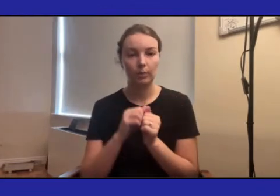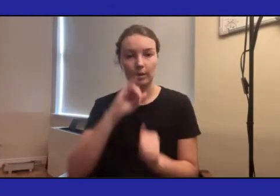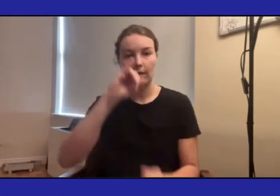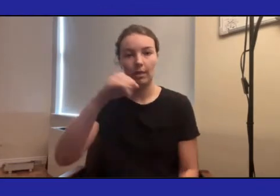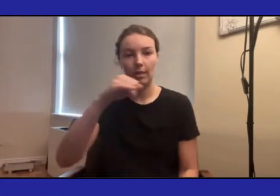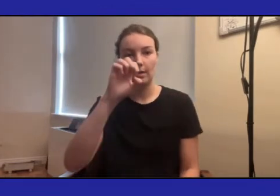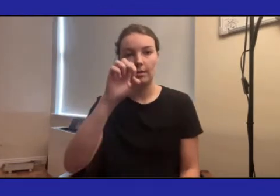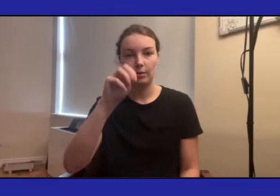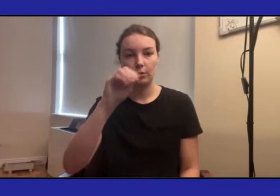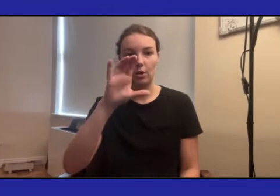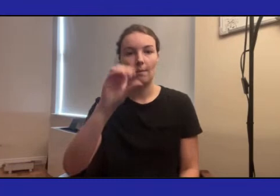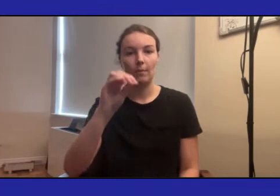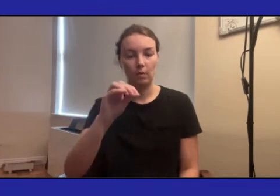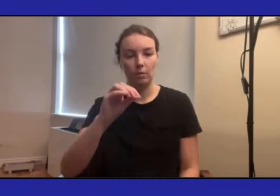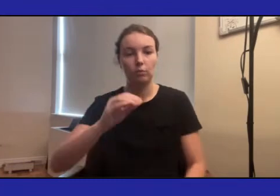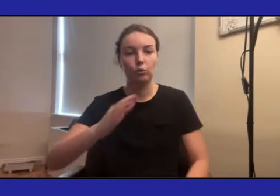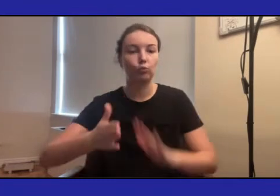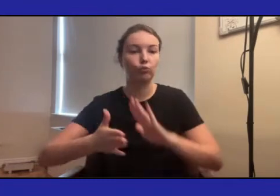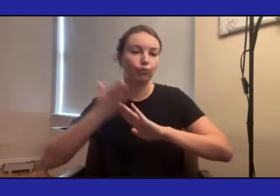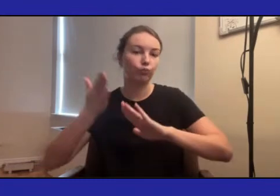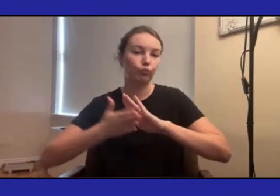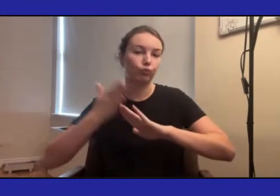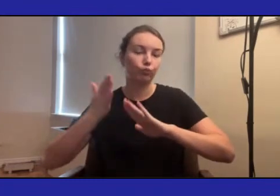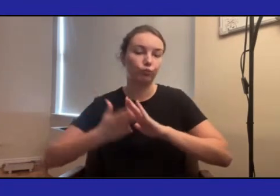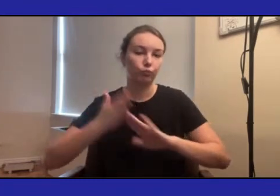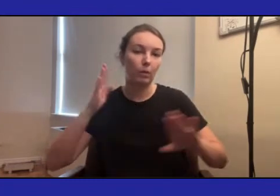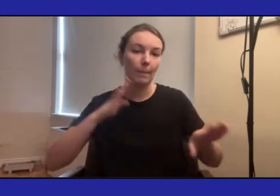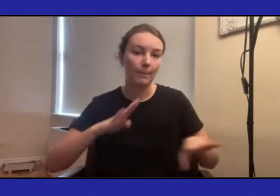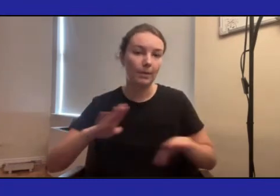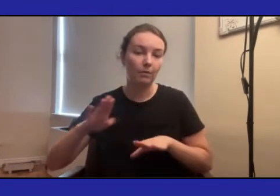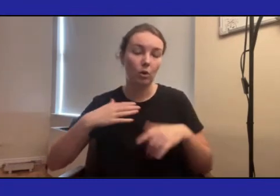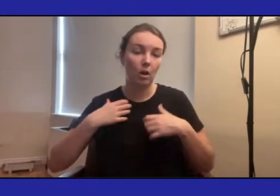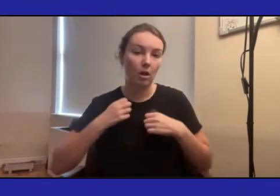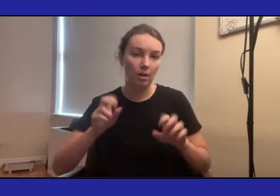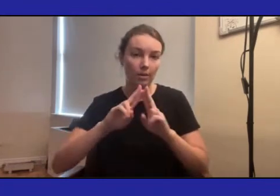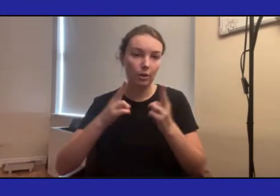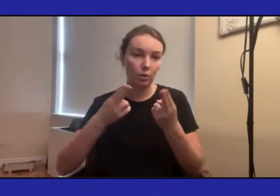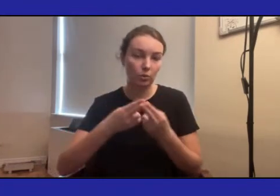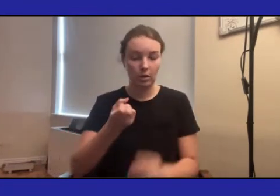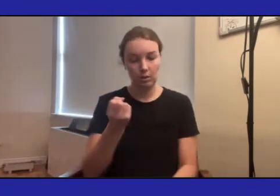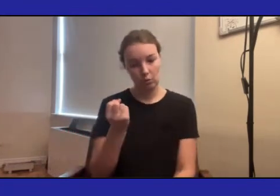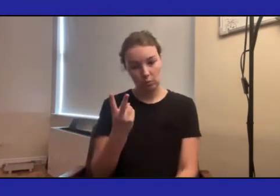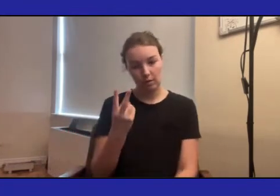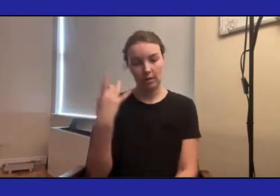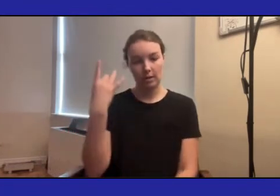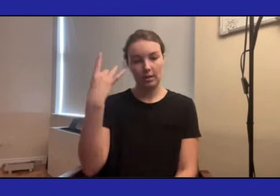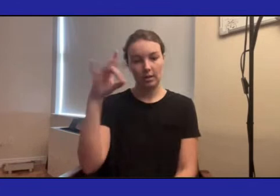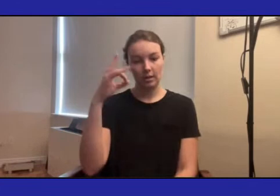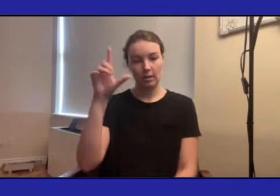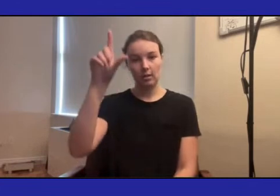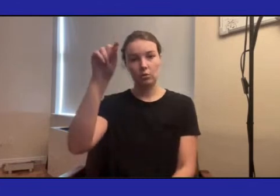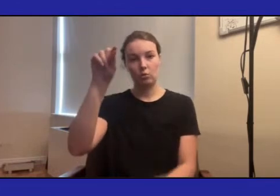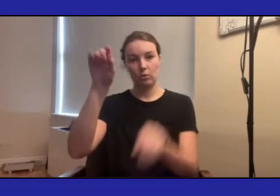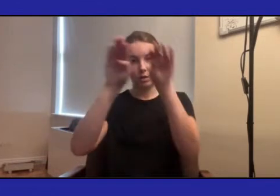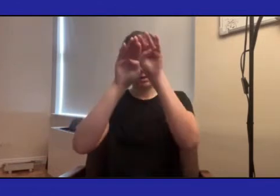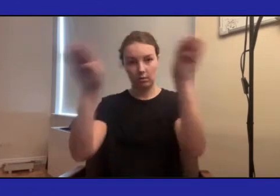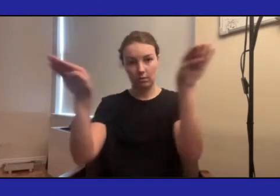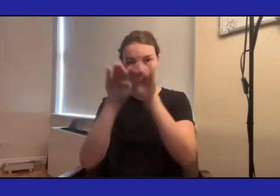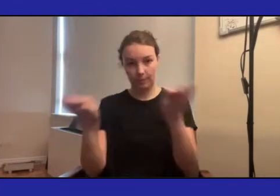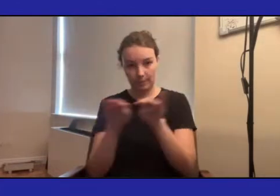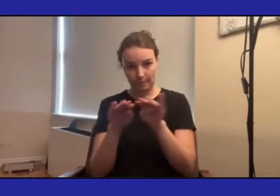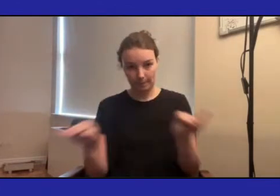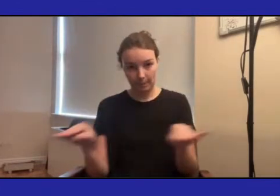undertake a renovation of the behavioral health units located on the 12th, 18th, and 20th floors to create a